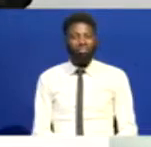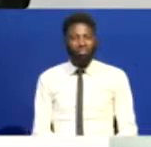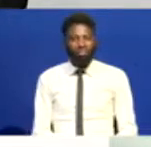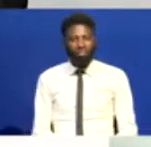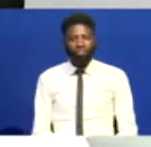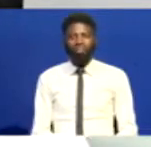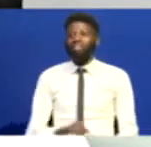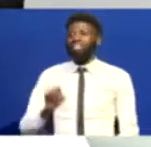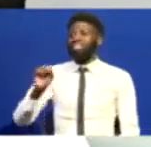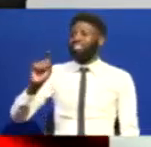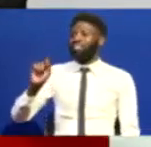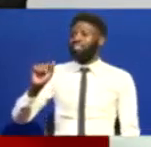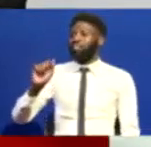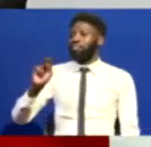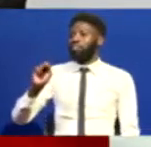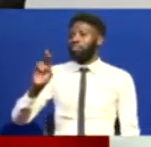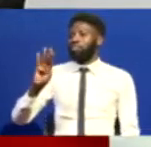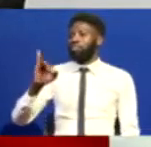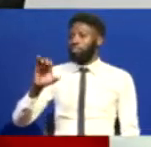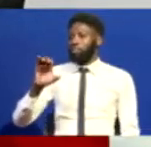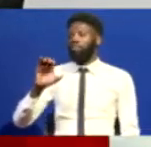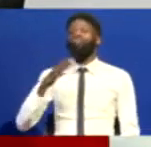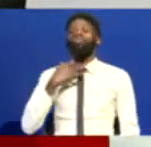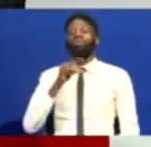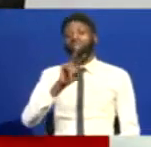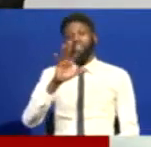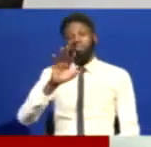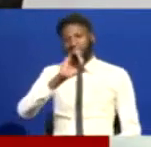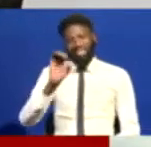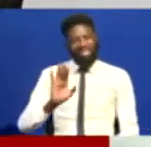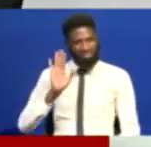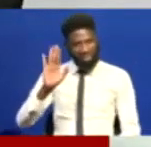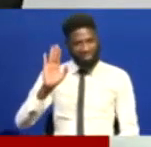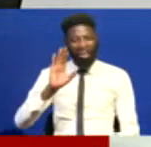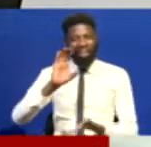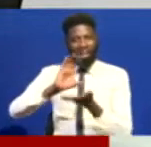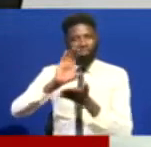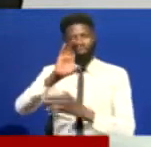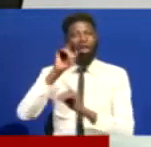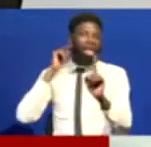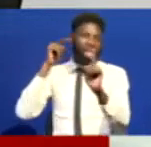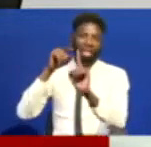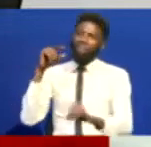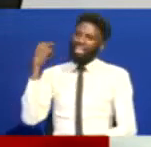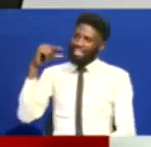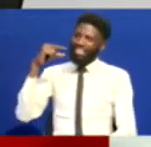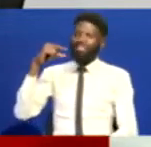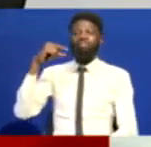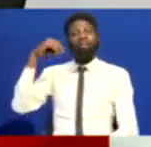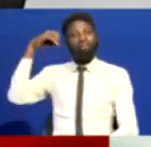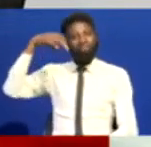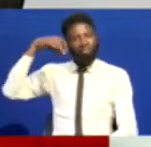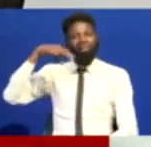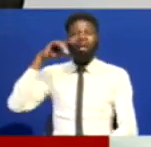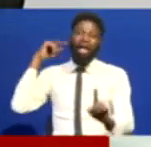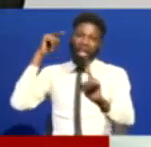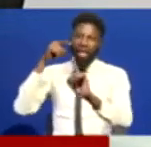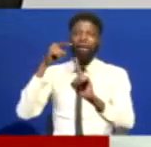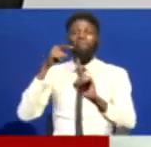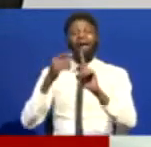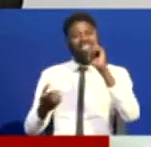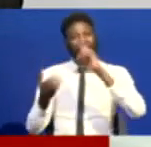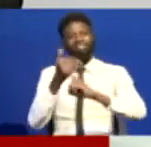Stanbic Group is investing 25% of its capital towards green investment in an effort to reach net zero emissions